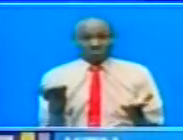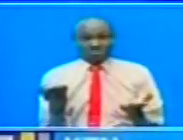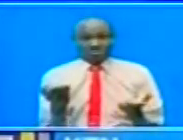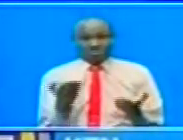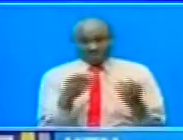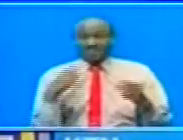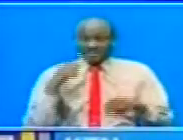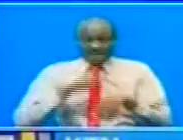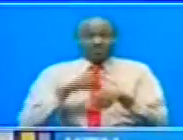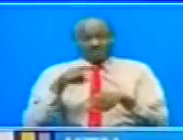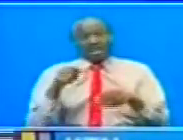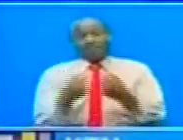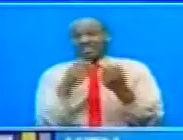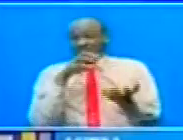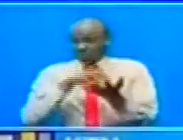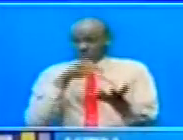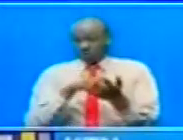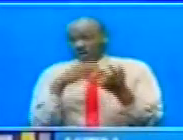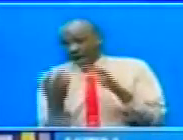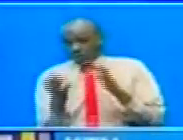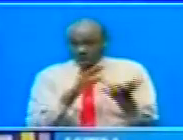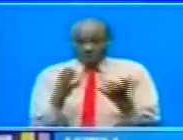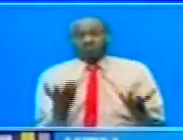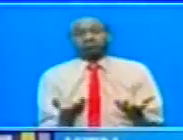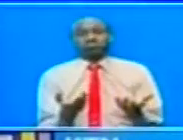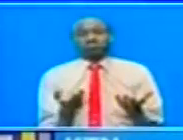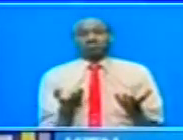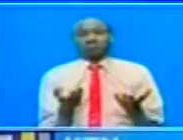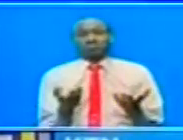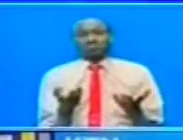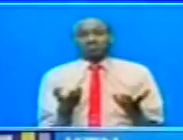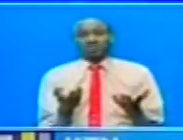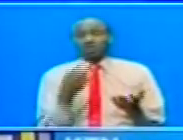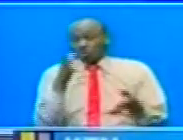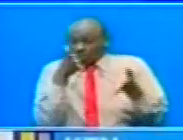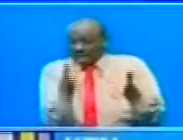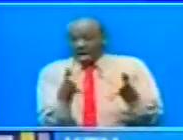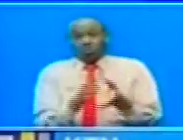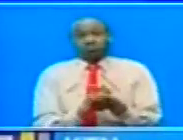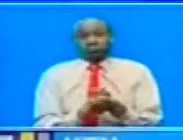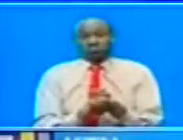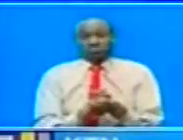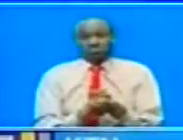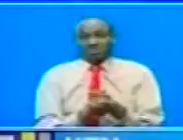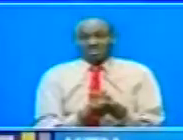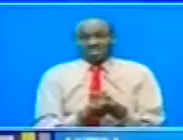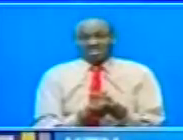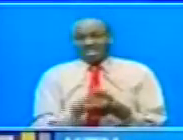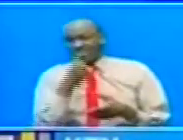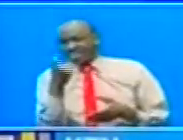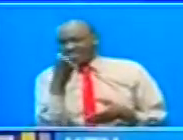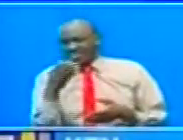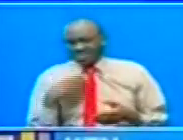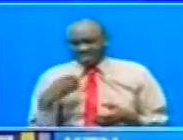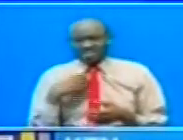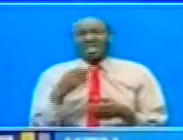your phone because of the situation and how the insecurity was. And so far, there was no any assist from